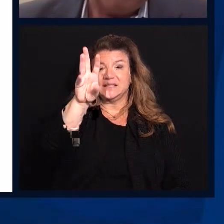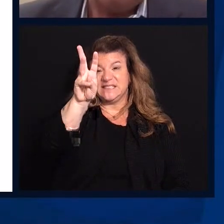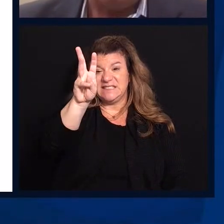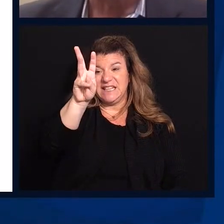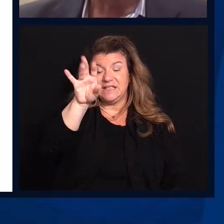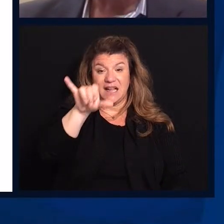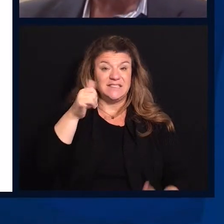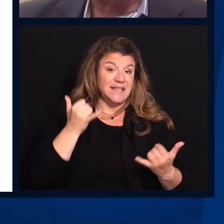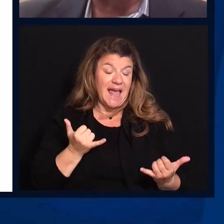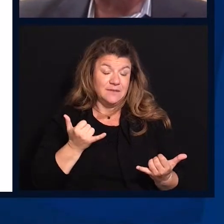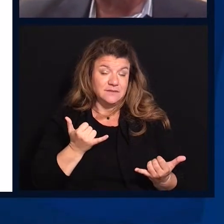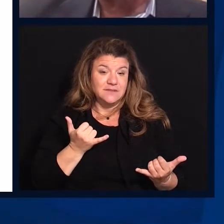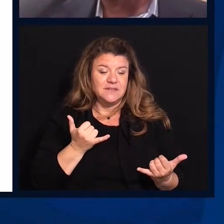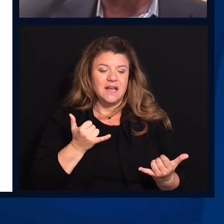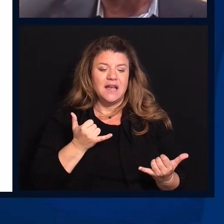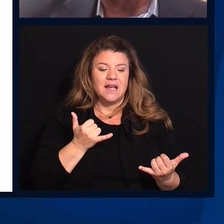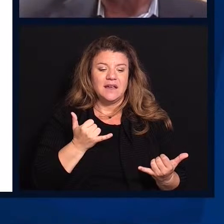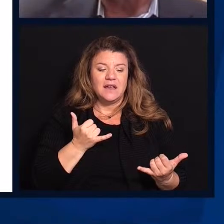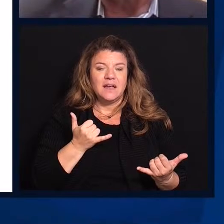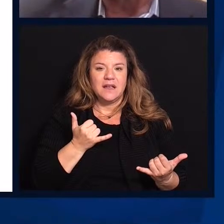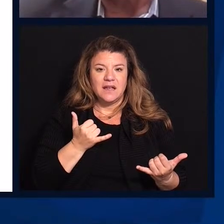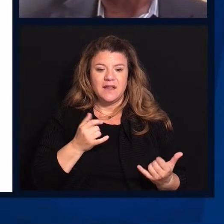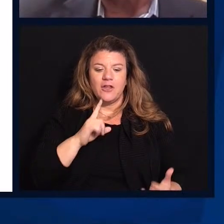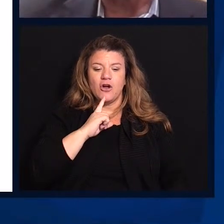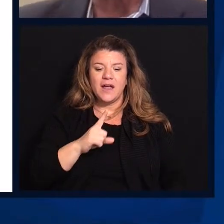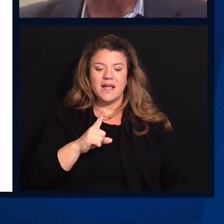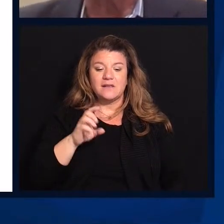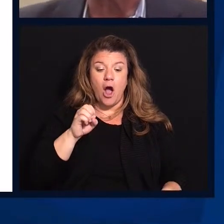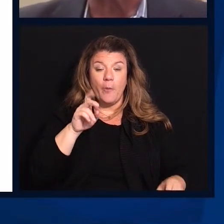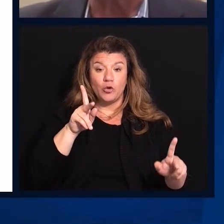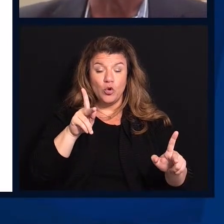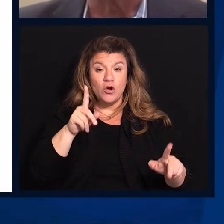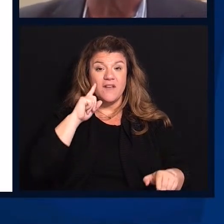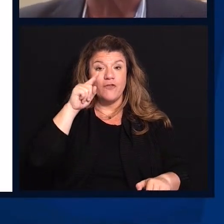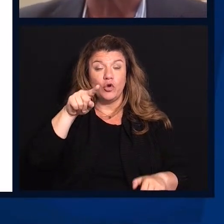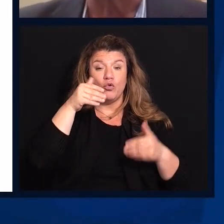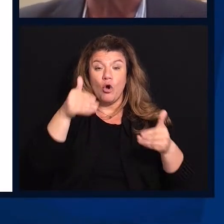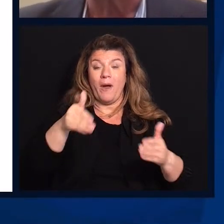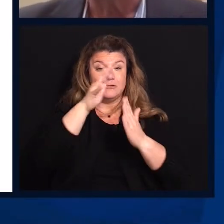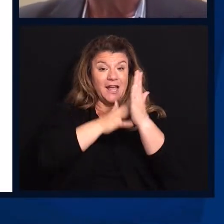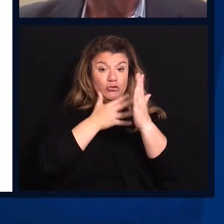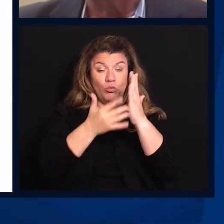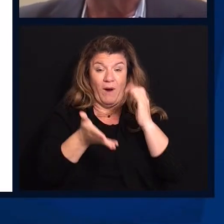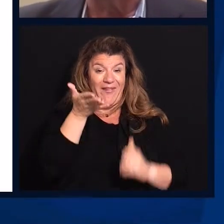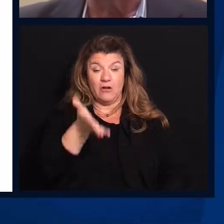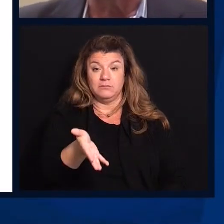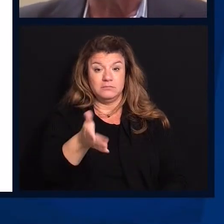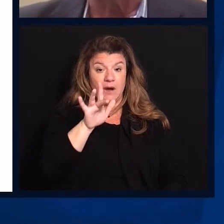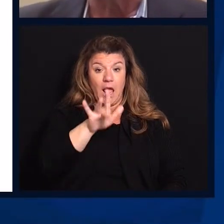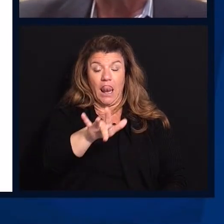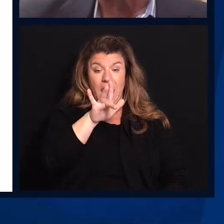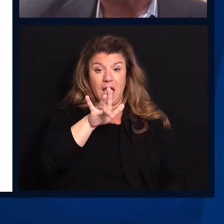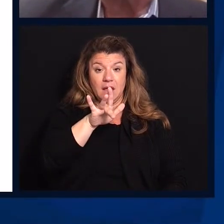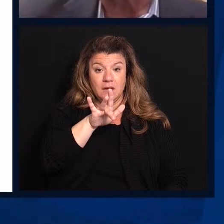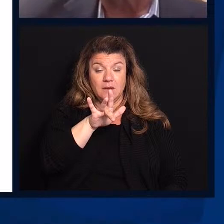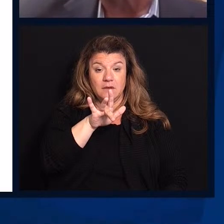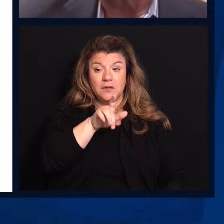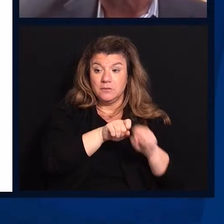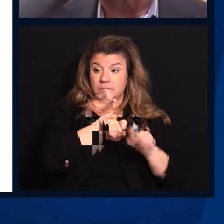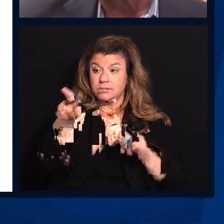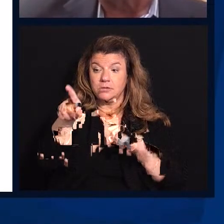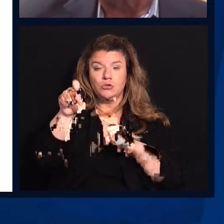is today. And then there is an opportunity for you to schedule directly with